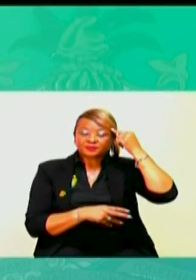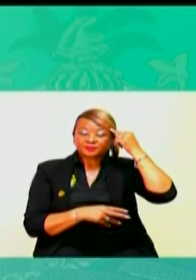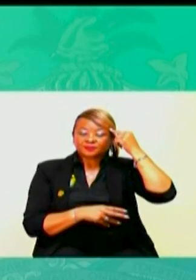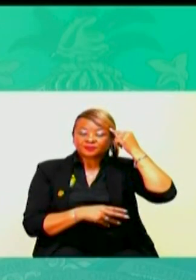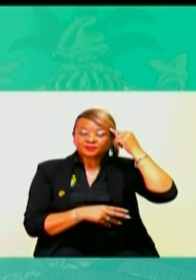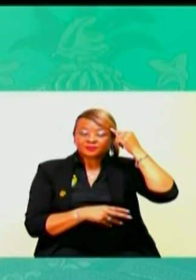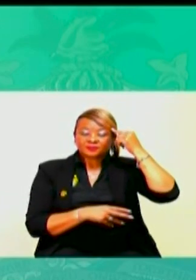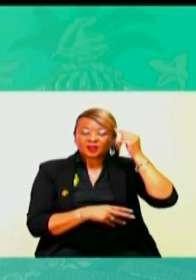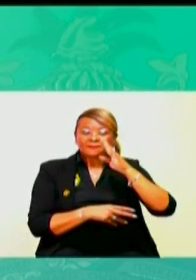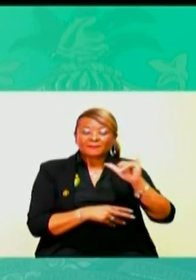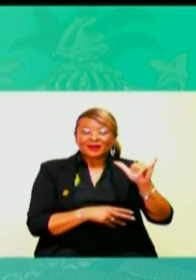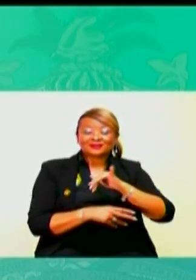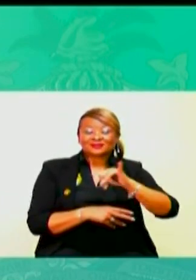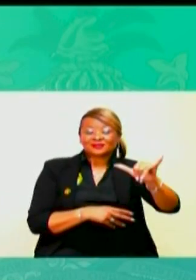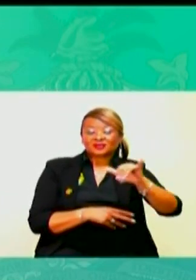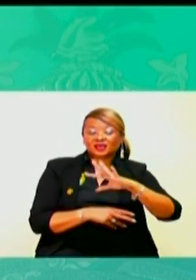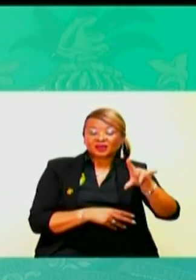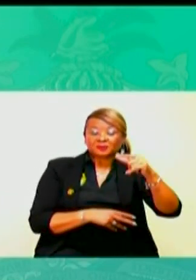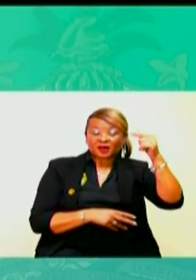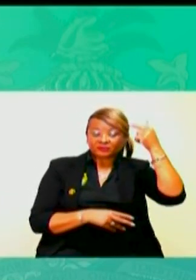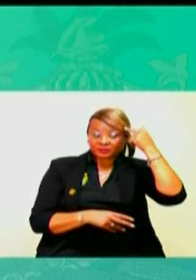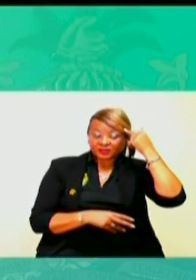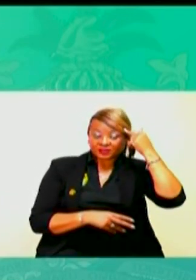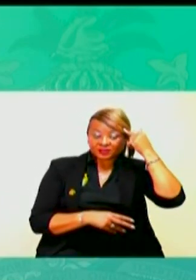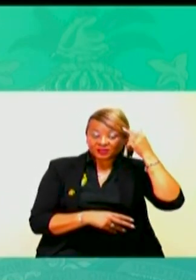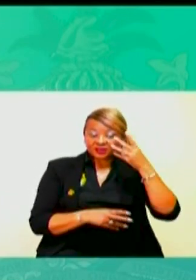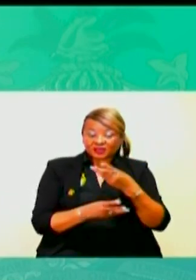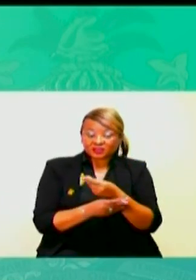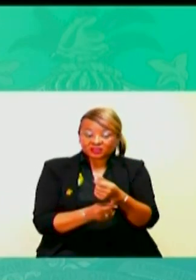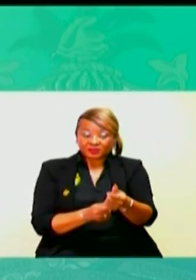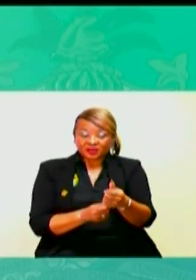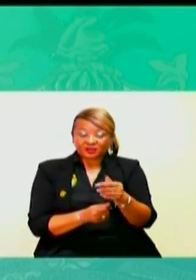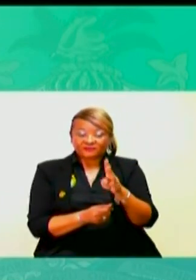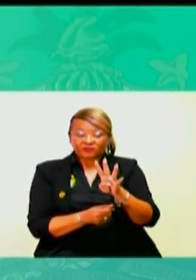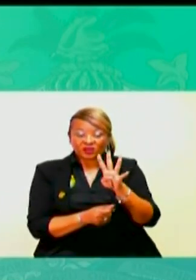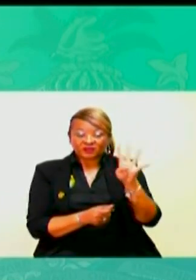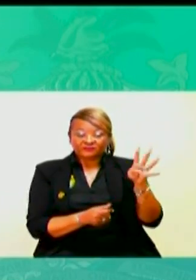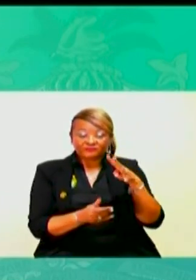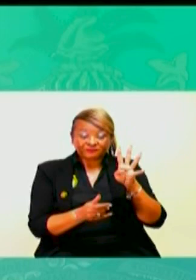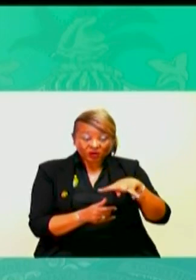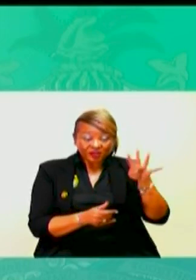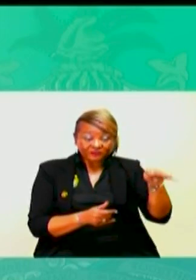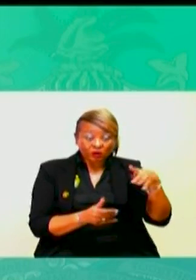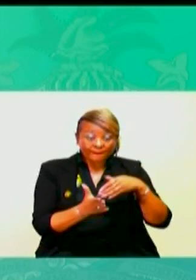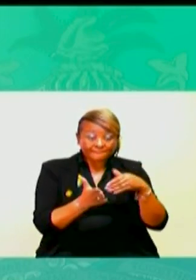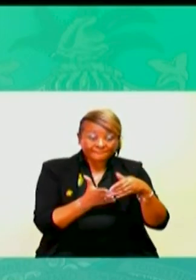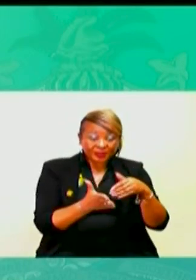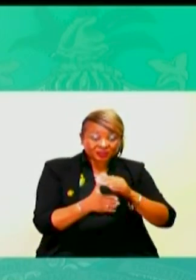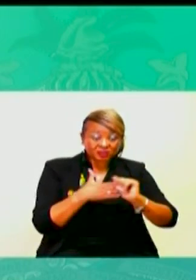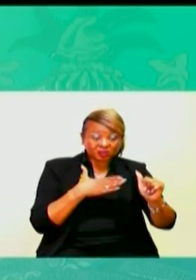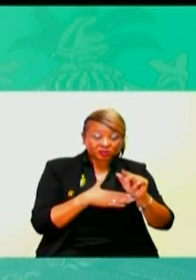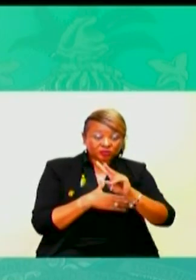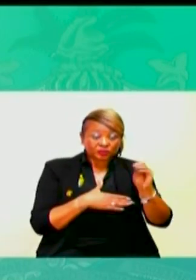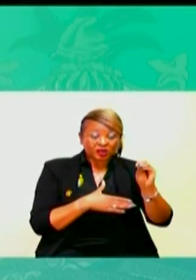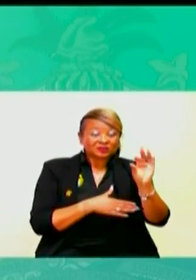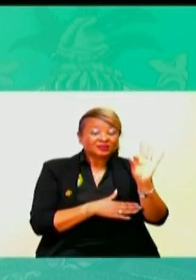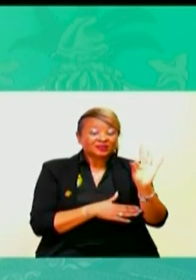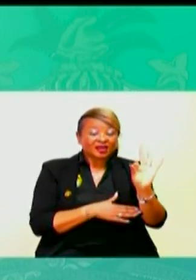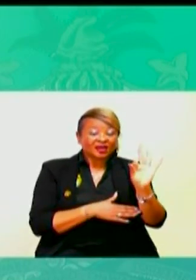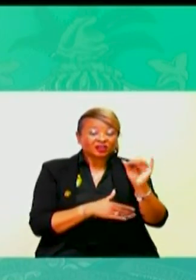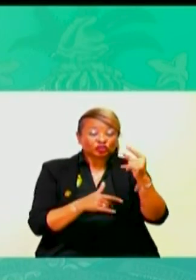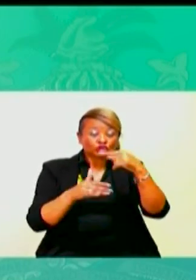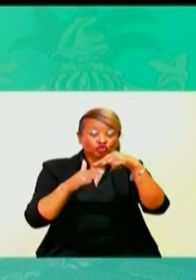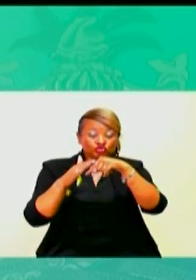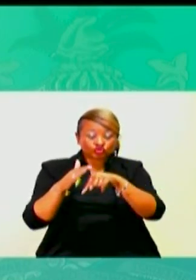done by the same government that spent $44 million in 2009 to dredge the